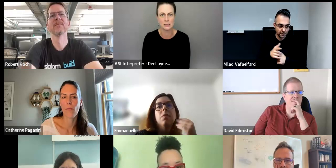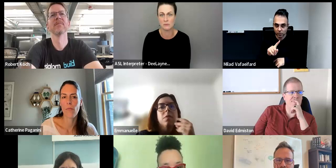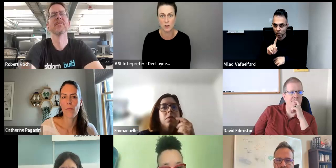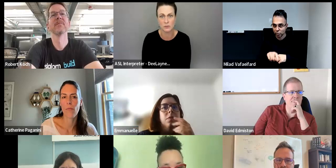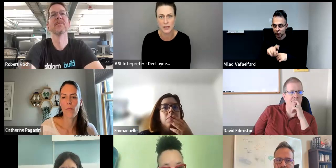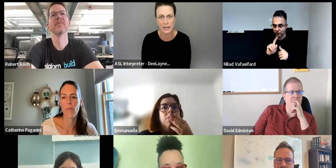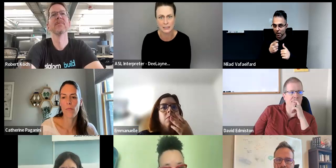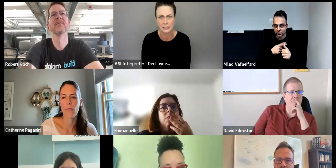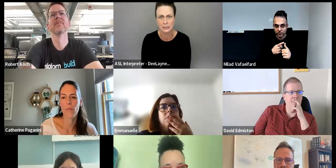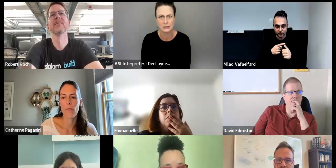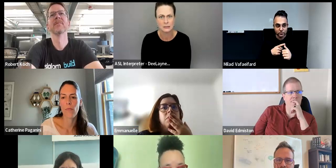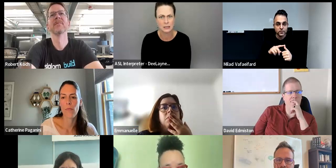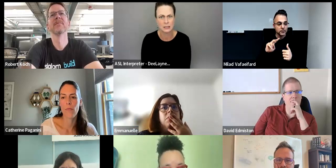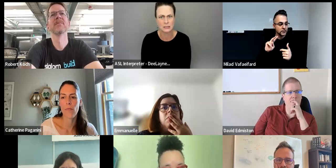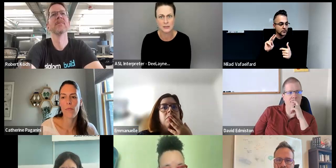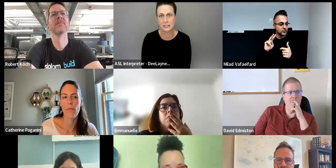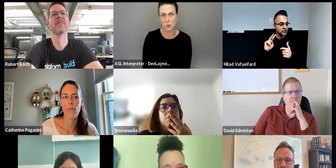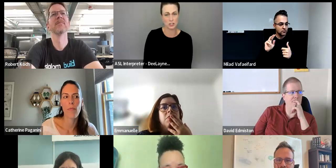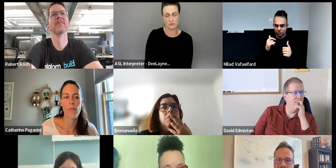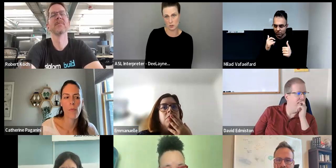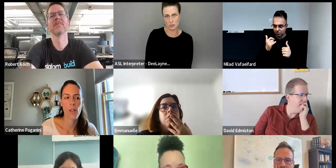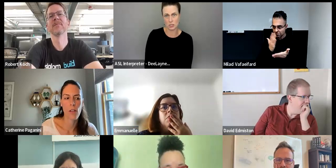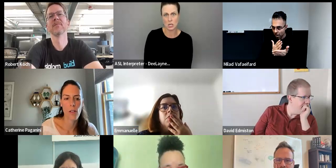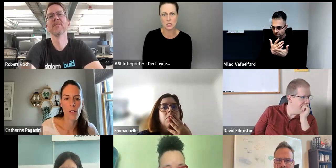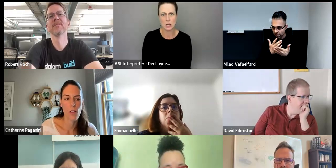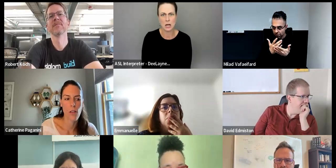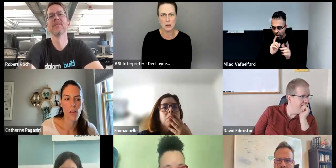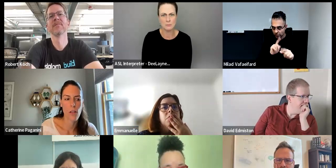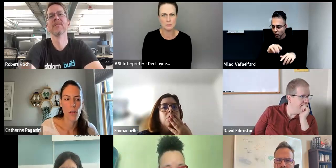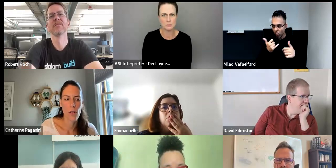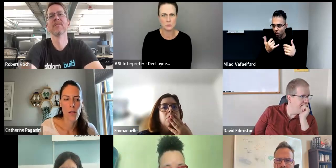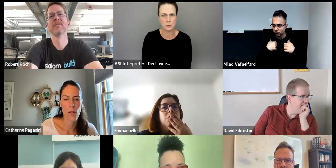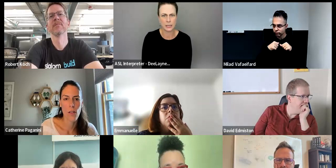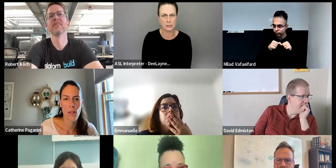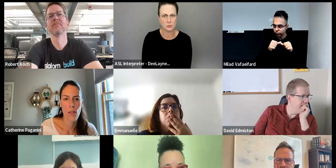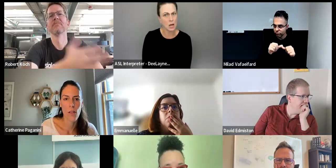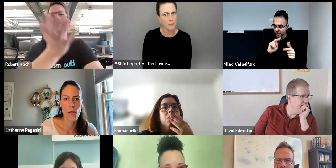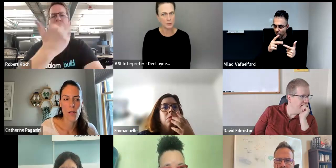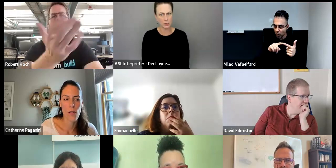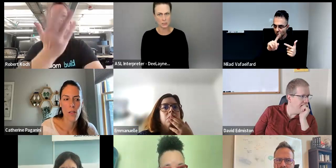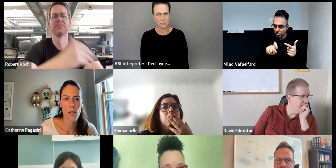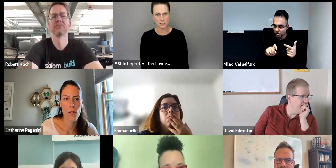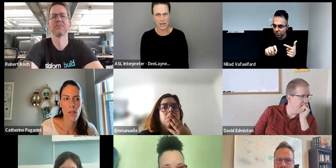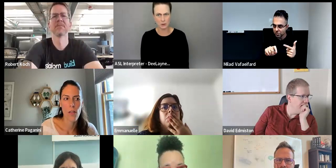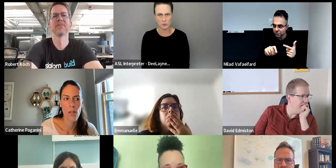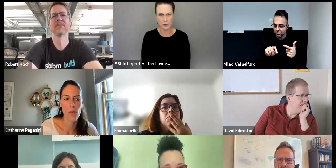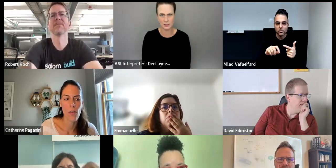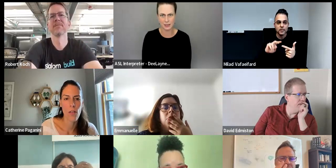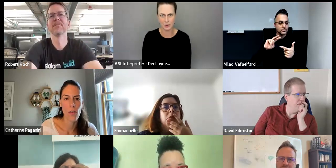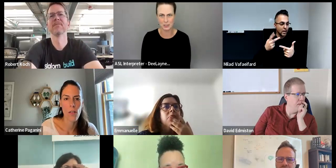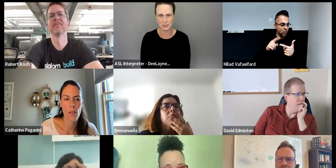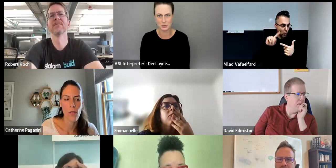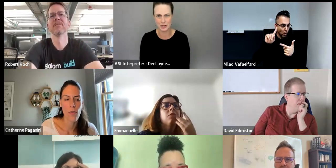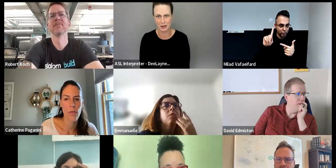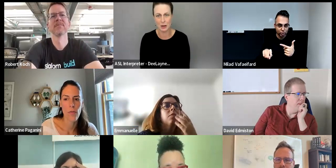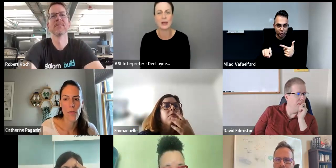do we get involved in that? That's the question first. Do I need to stop and we can discuss that or move on to the